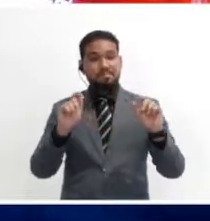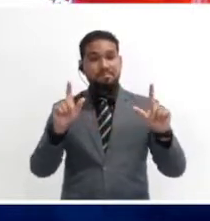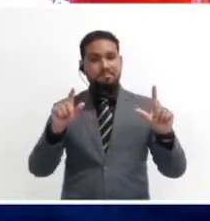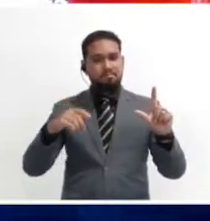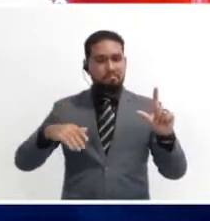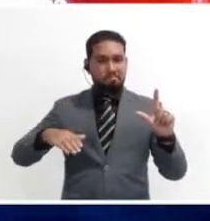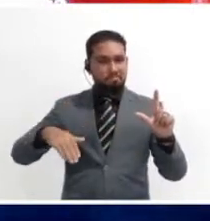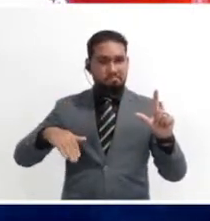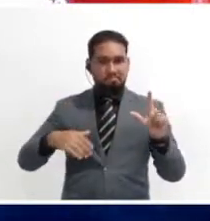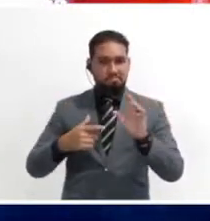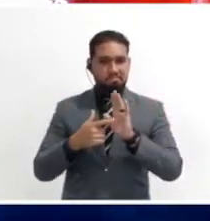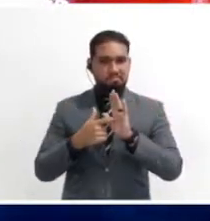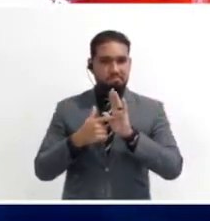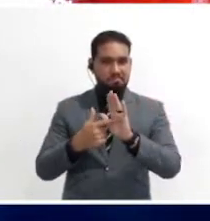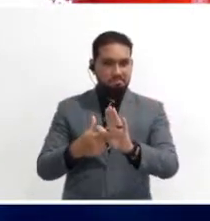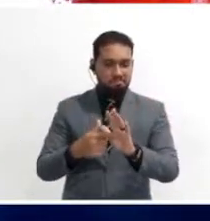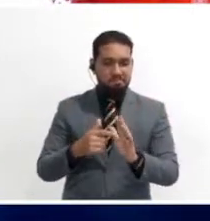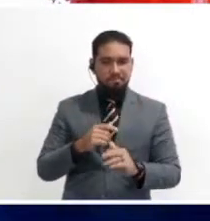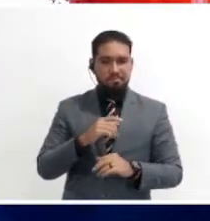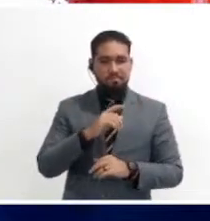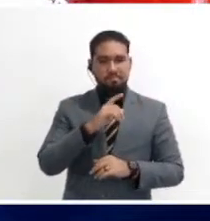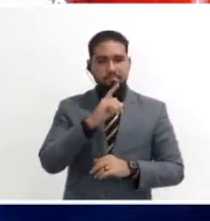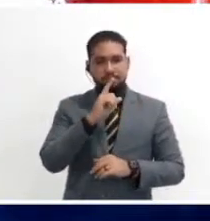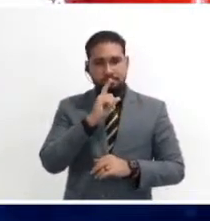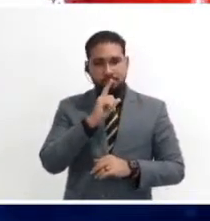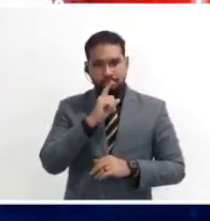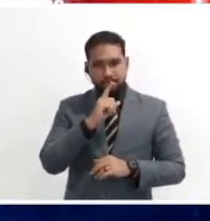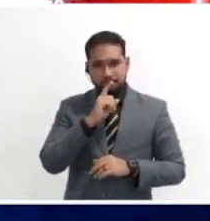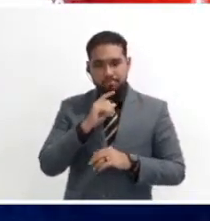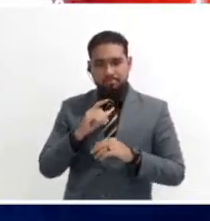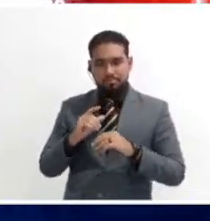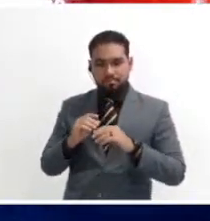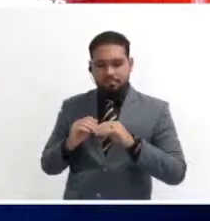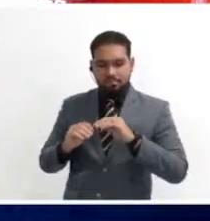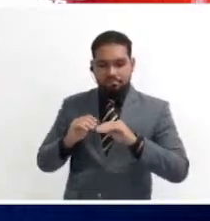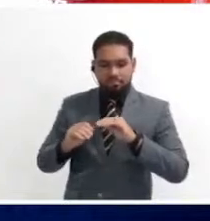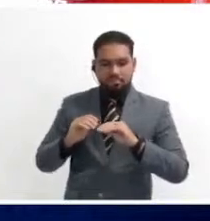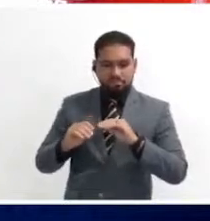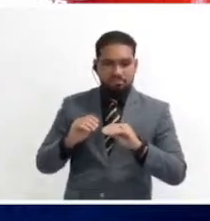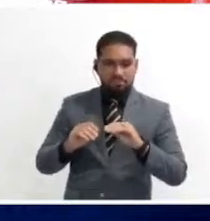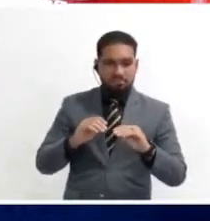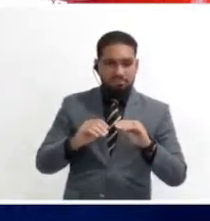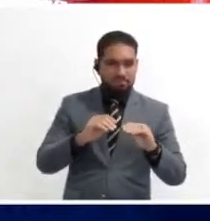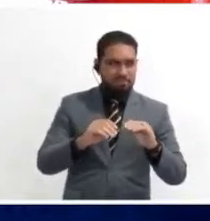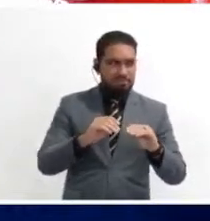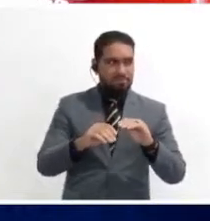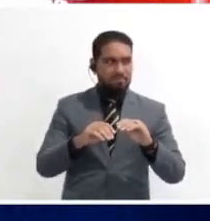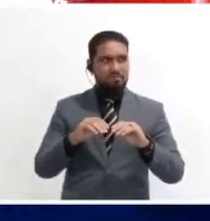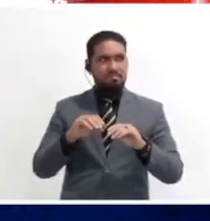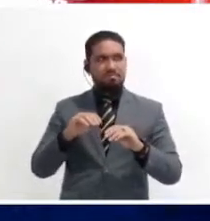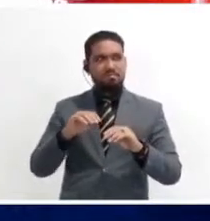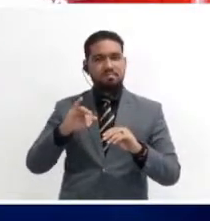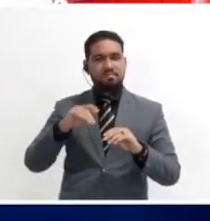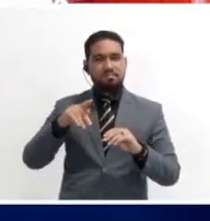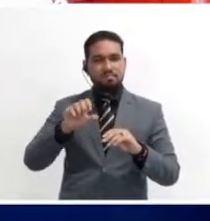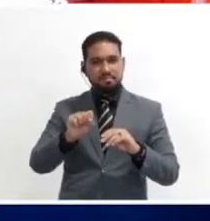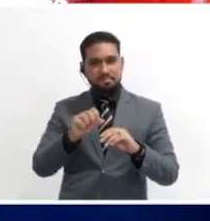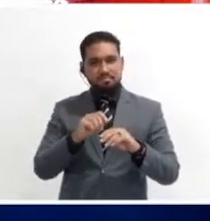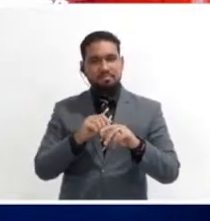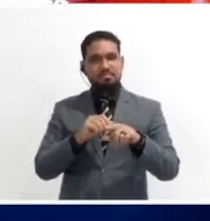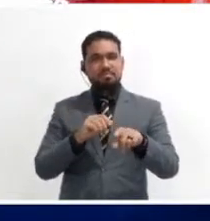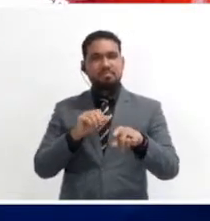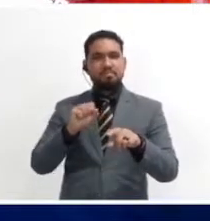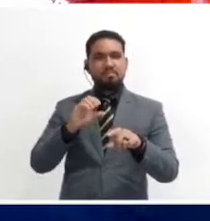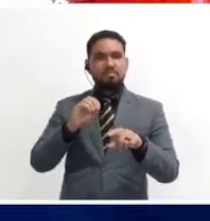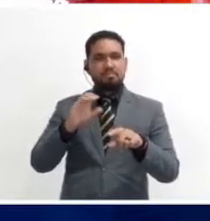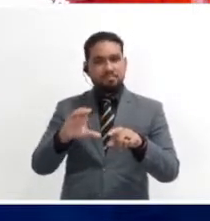something we call SIP, which you may not have heard of. You may have heard of SOC. So SOC means